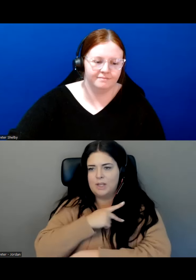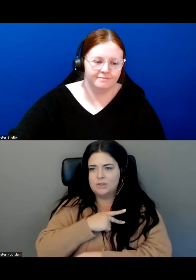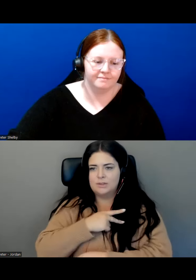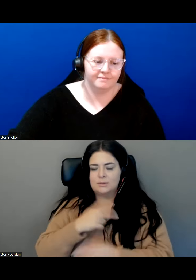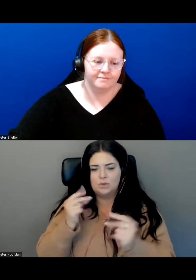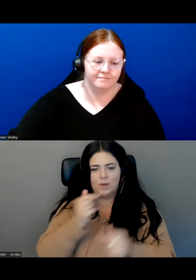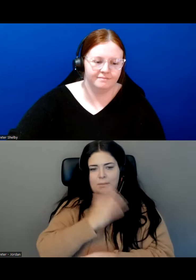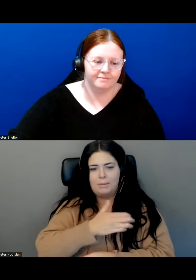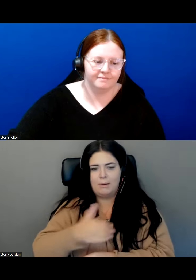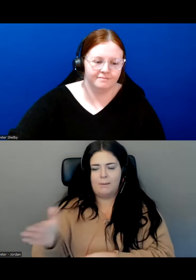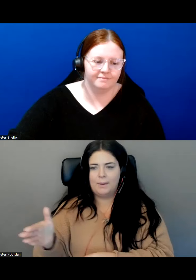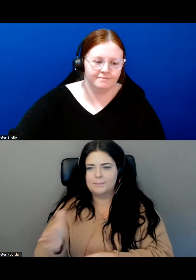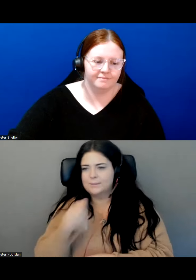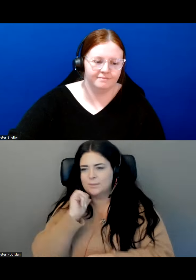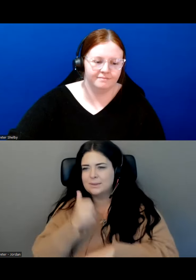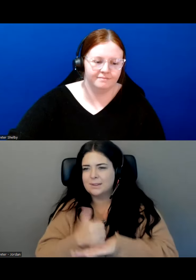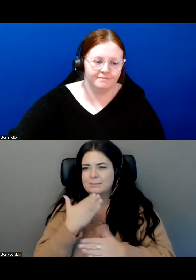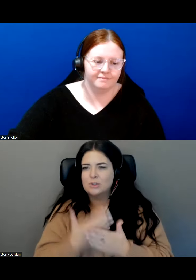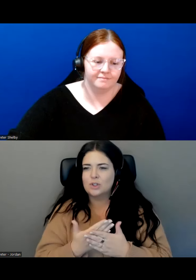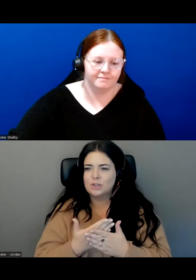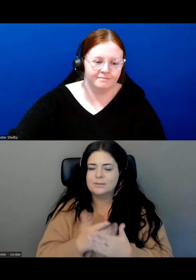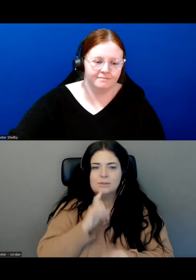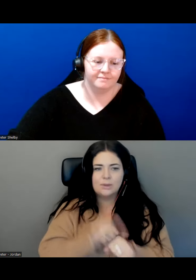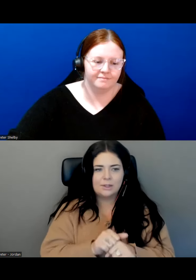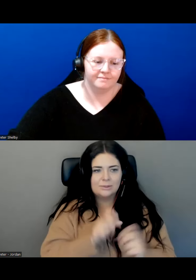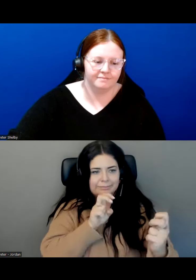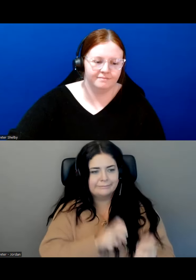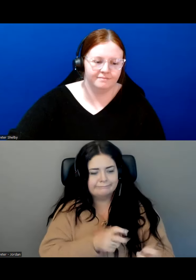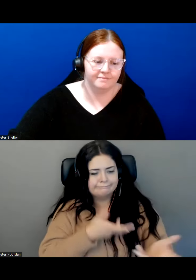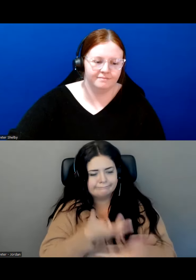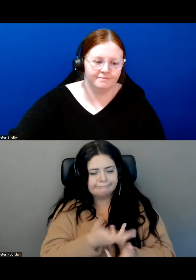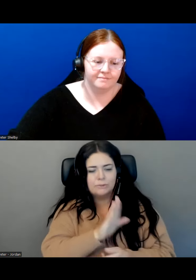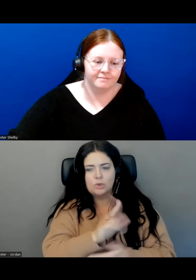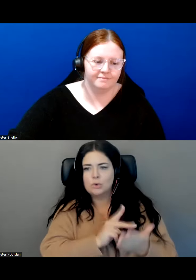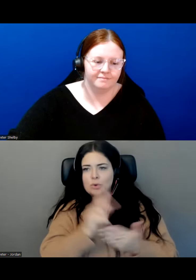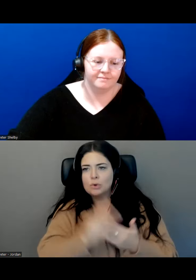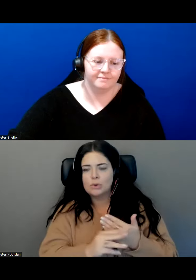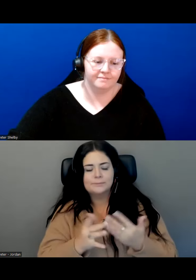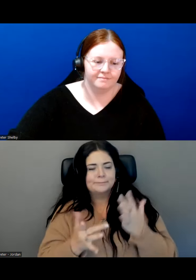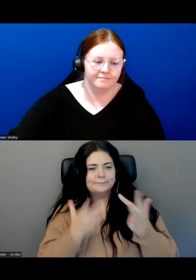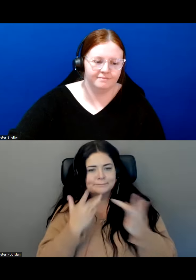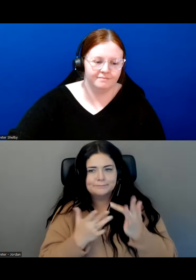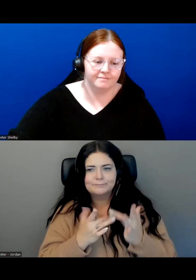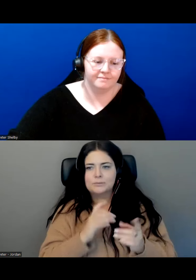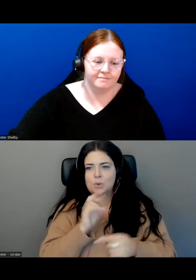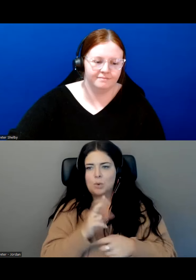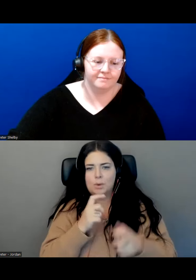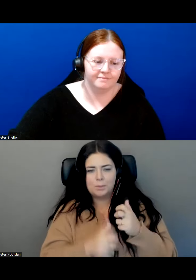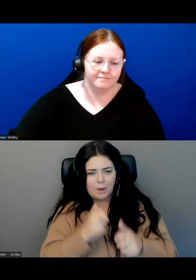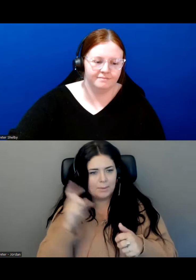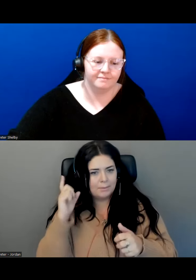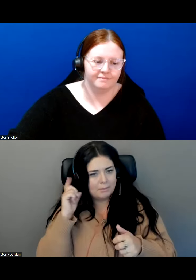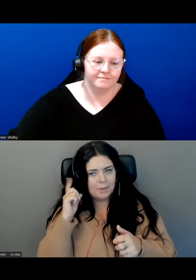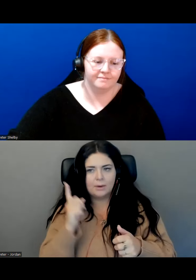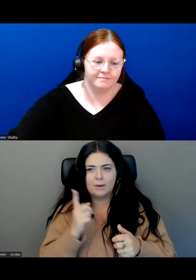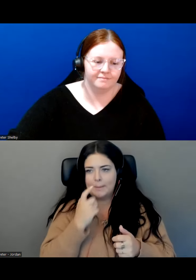whatsoever. And it just wasn't set up to be able to address any programming concerns or if they were having a particular hearing issue in one